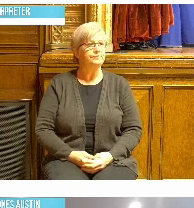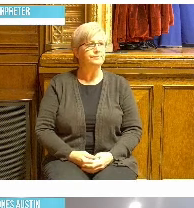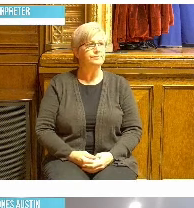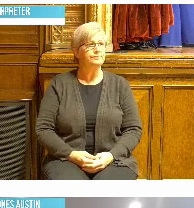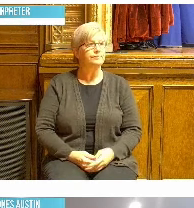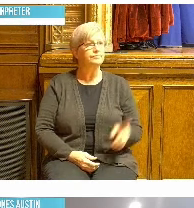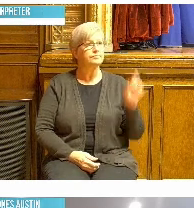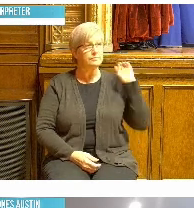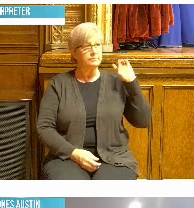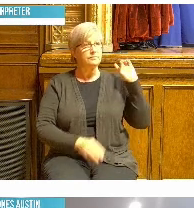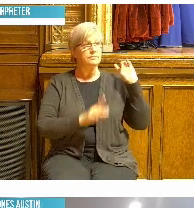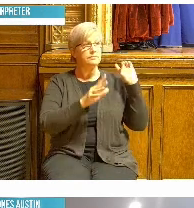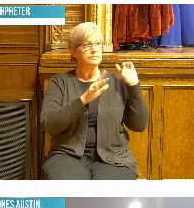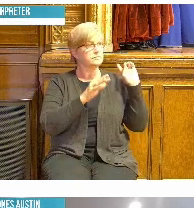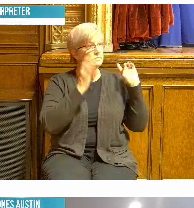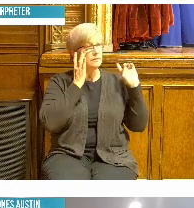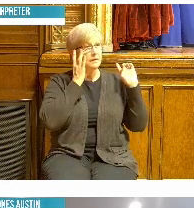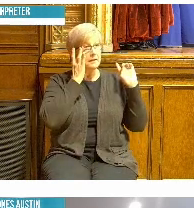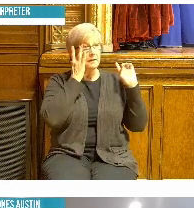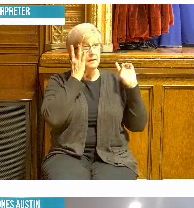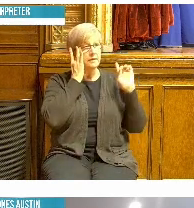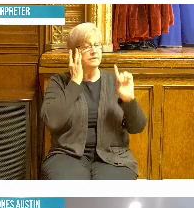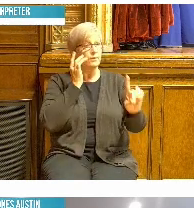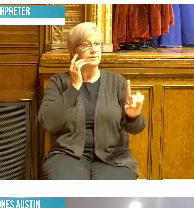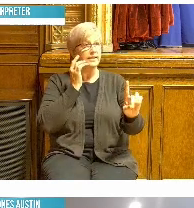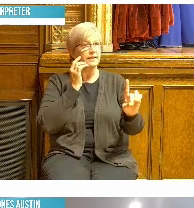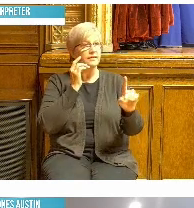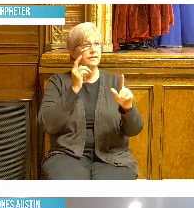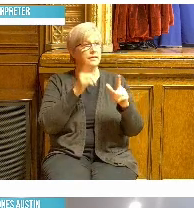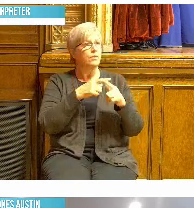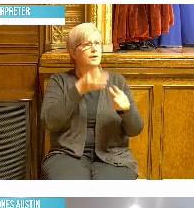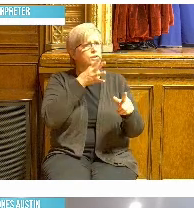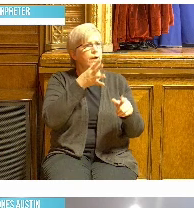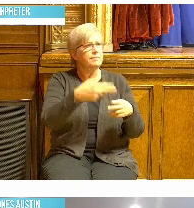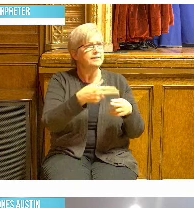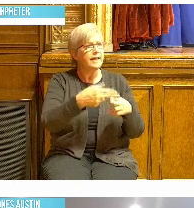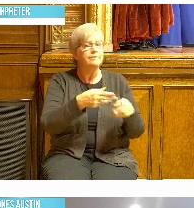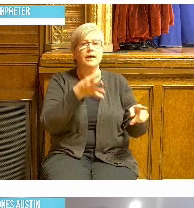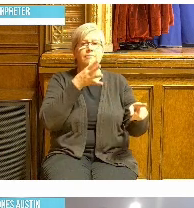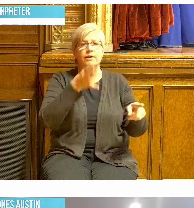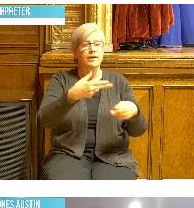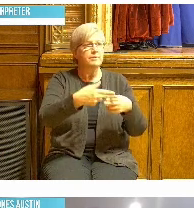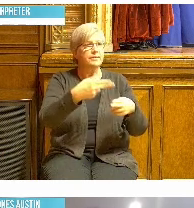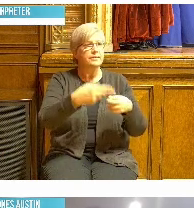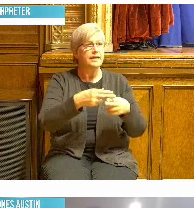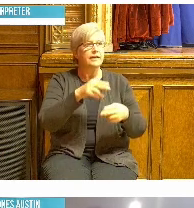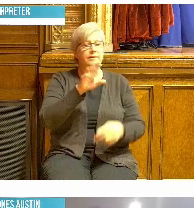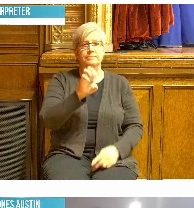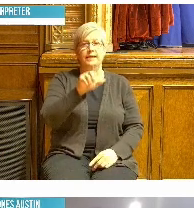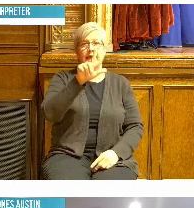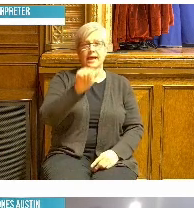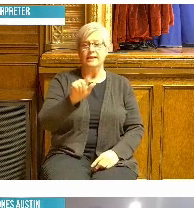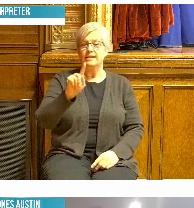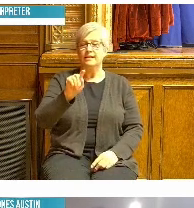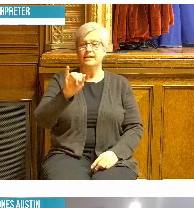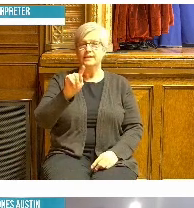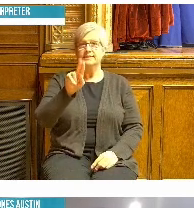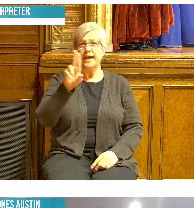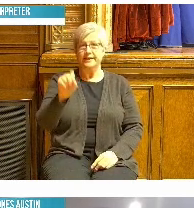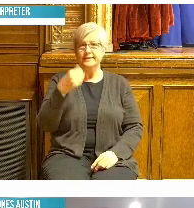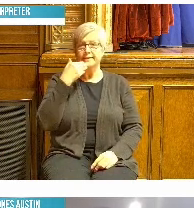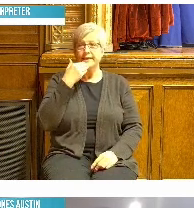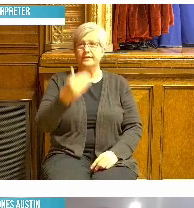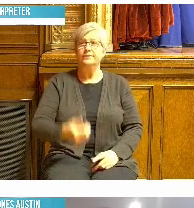Taylor, just 1 second. Can you give us your grandmother's name? My grandmother's name was Ella Titus. Thank you. Thank